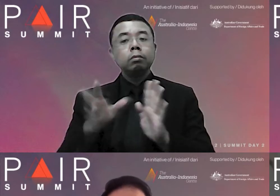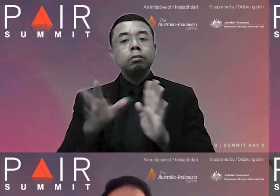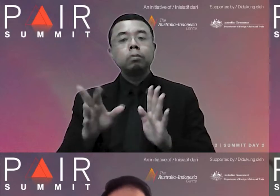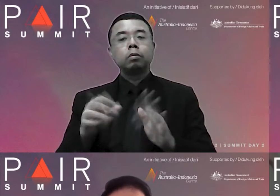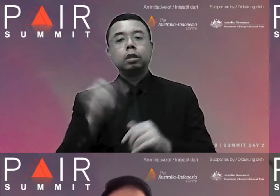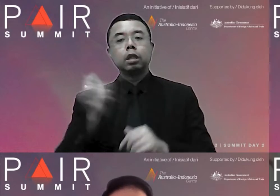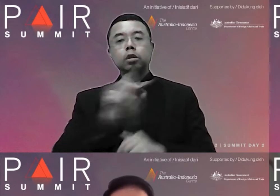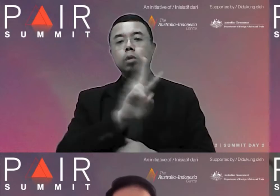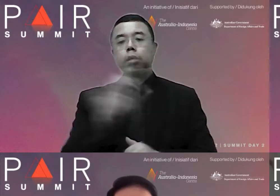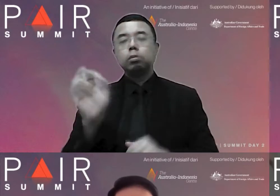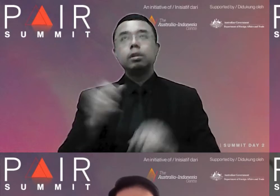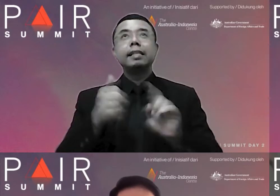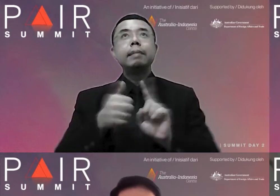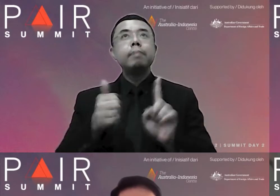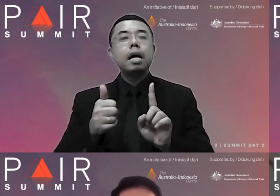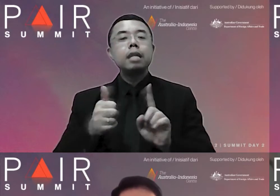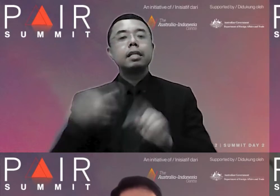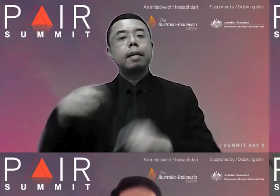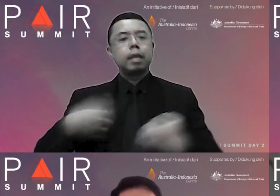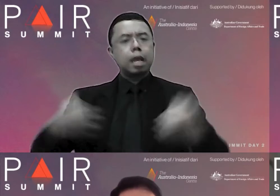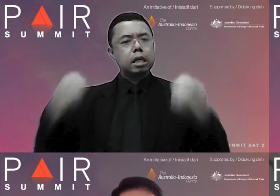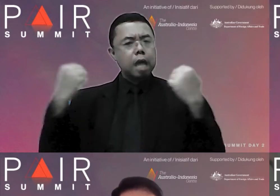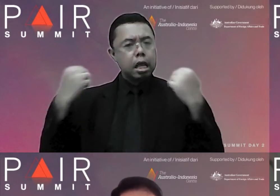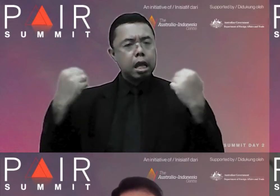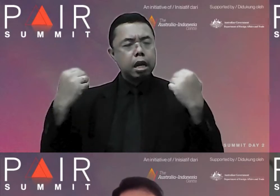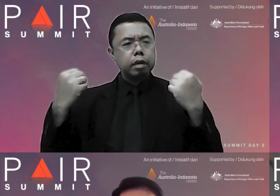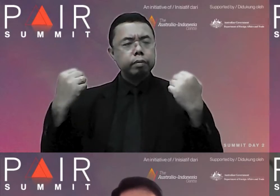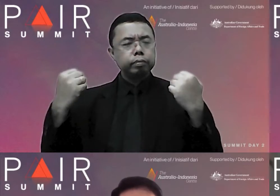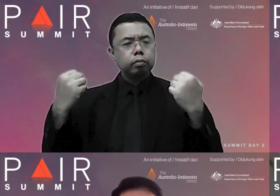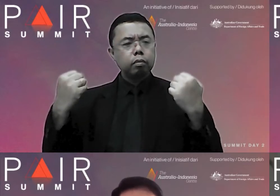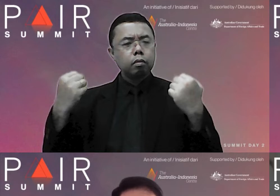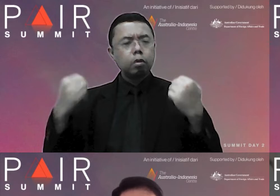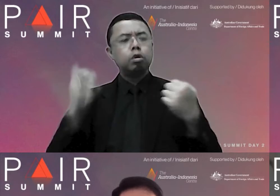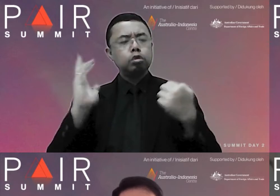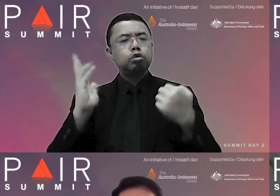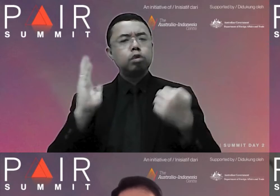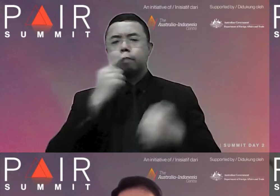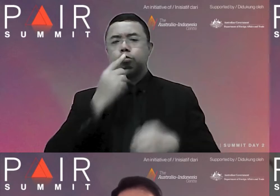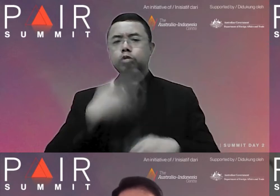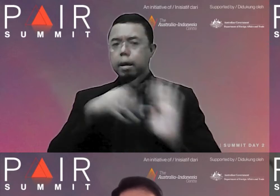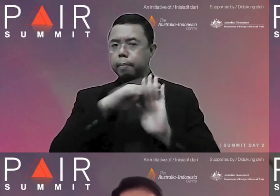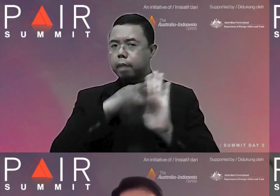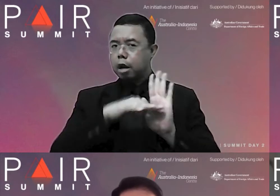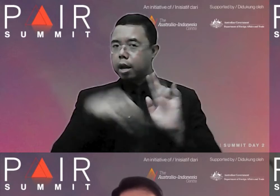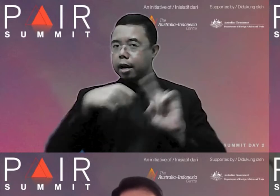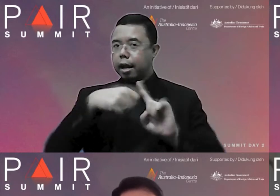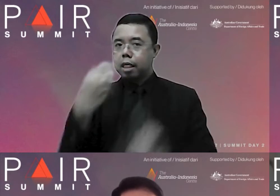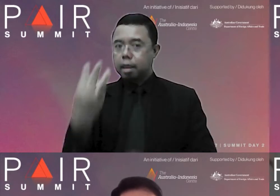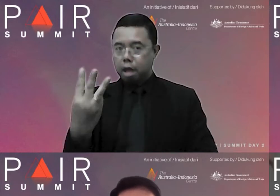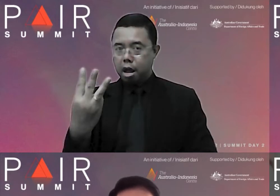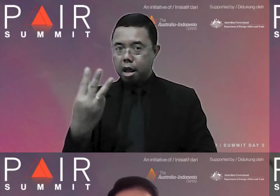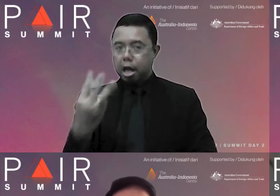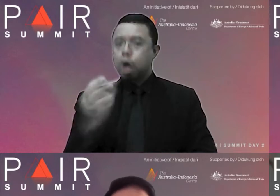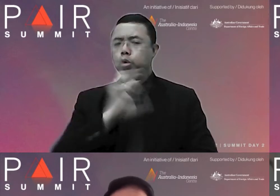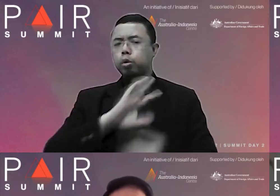Health has issued the occupational health safety policy for all health facilities